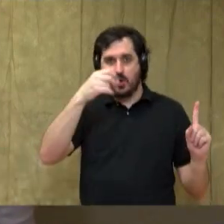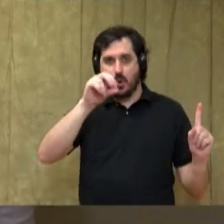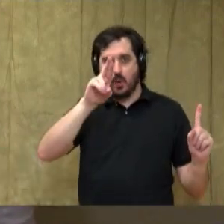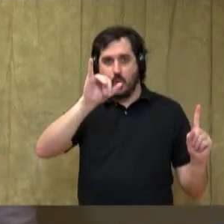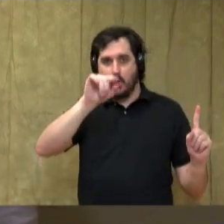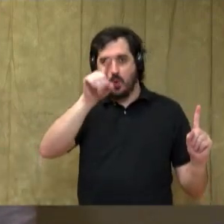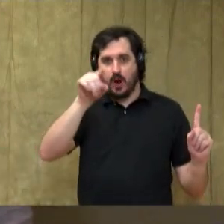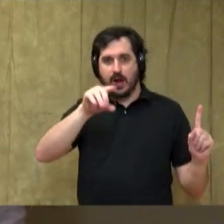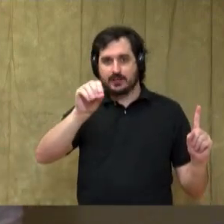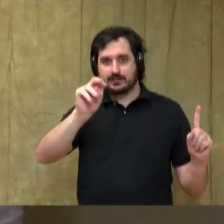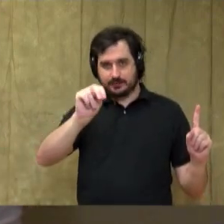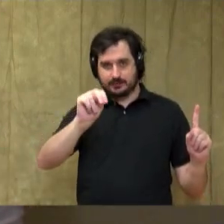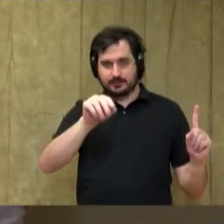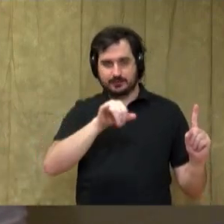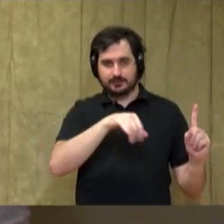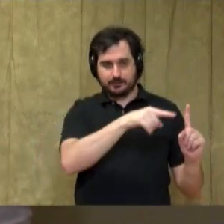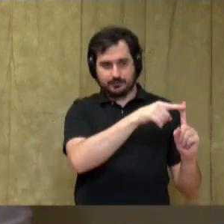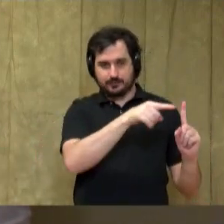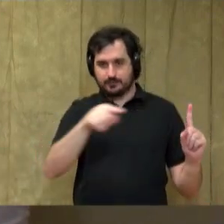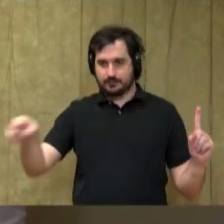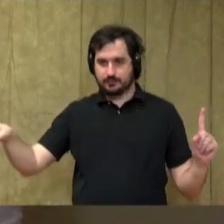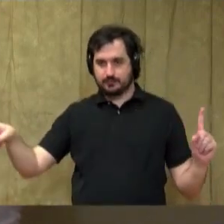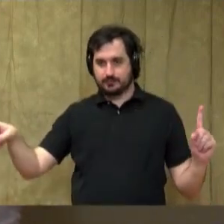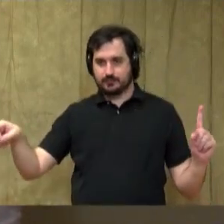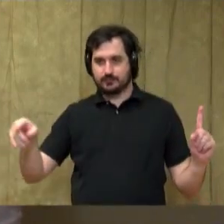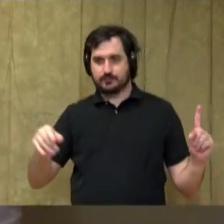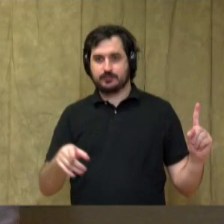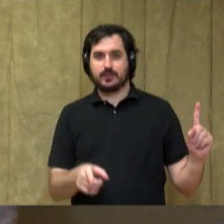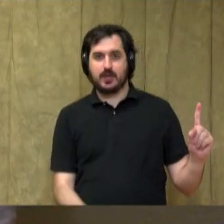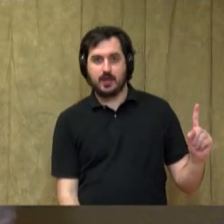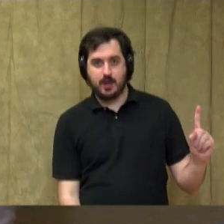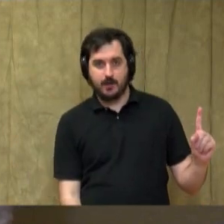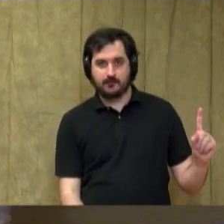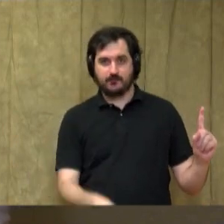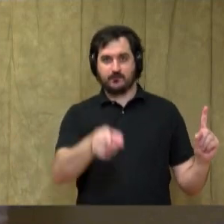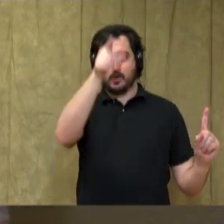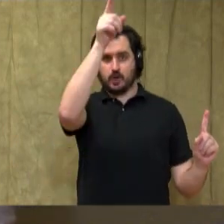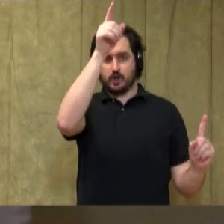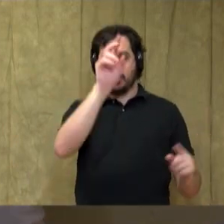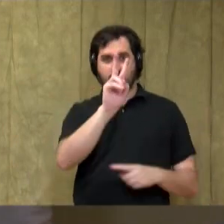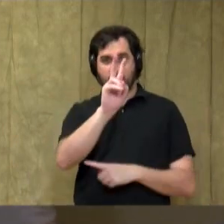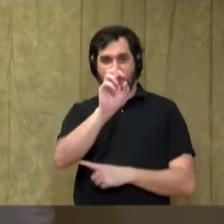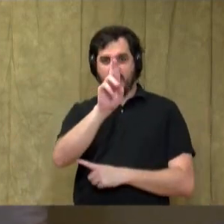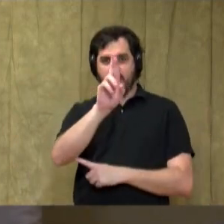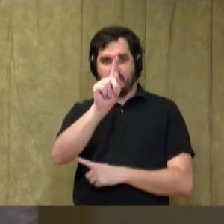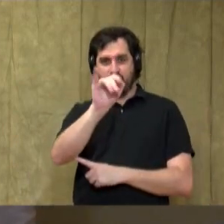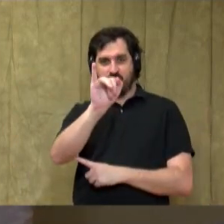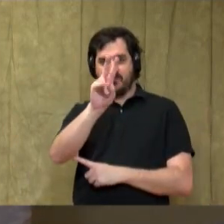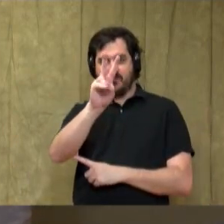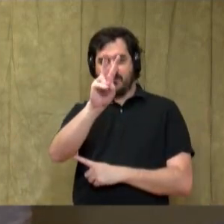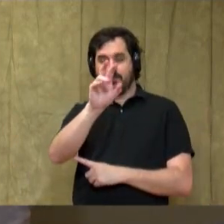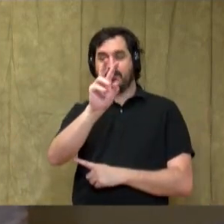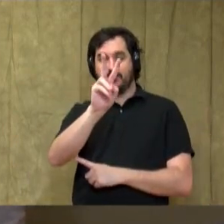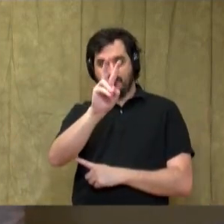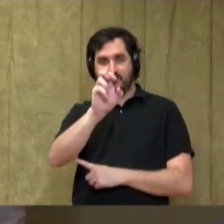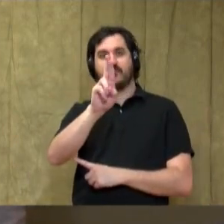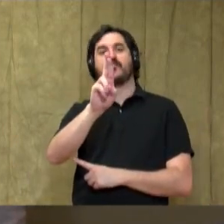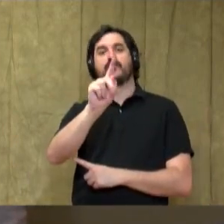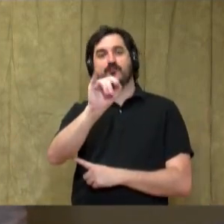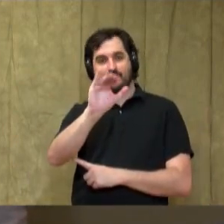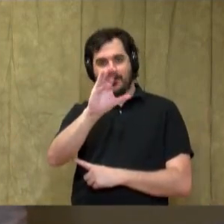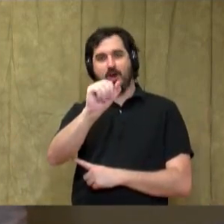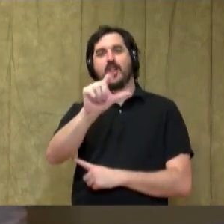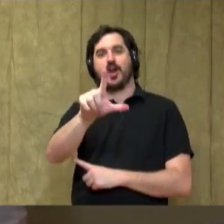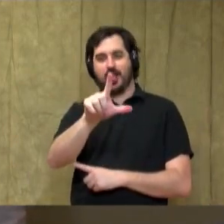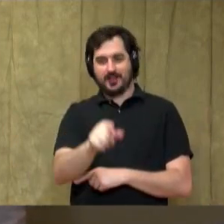of you. The vertical line goes up and down. So our x coordinate that